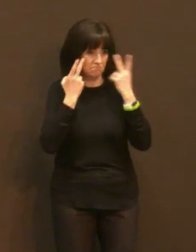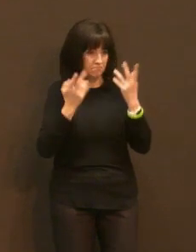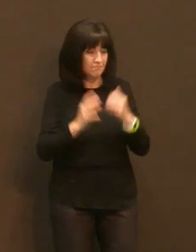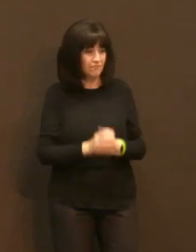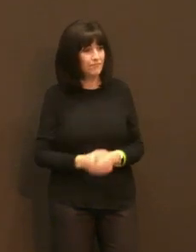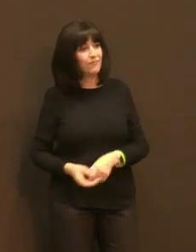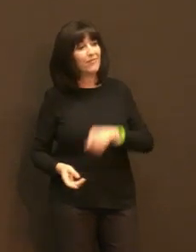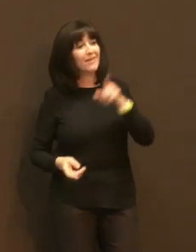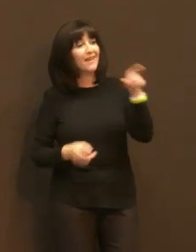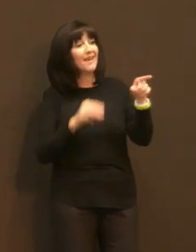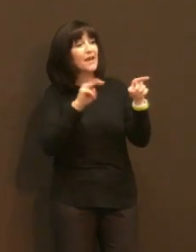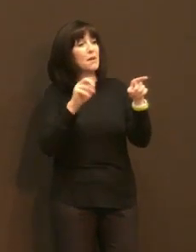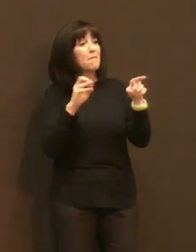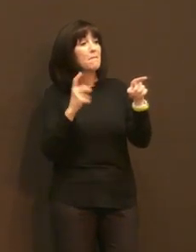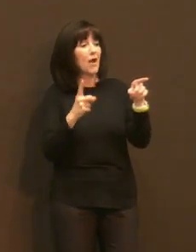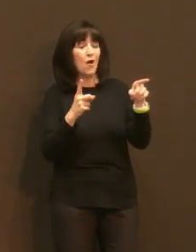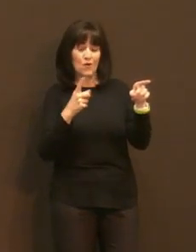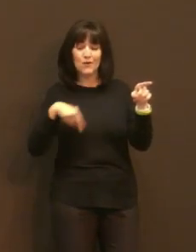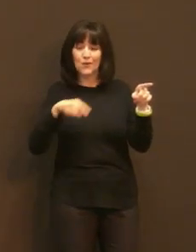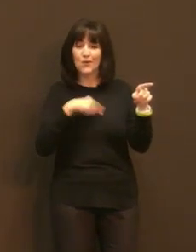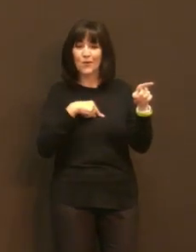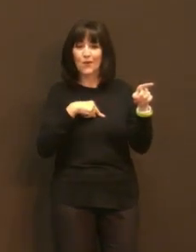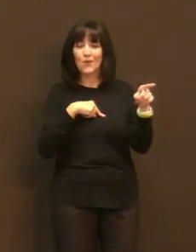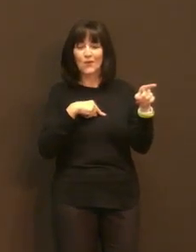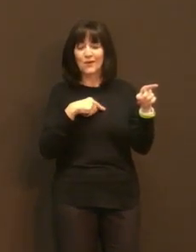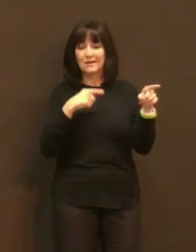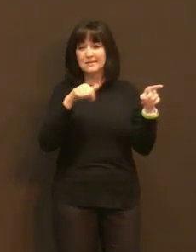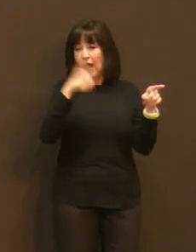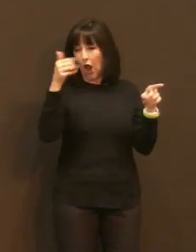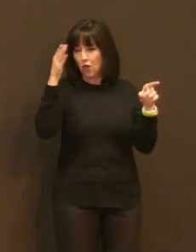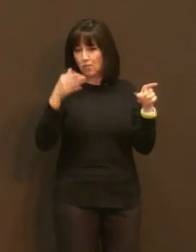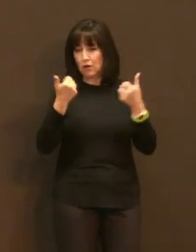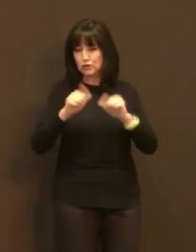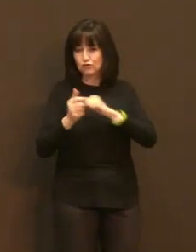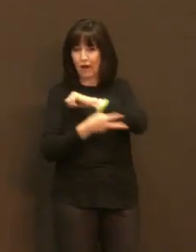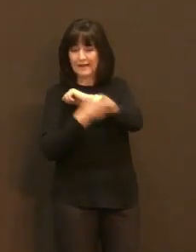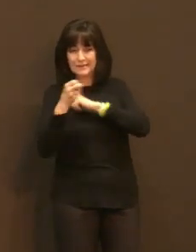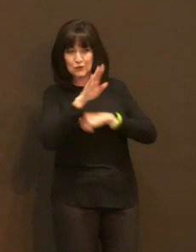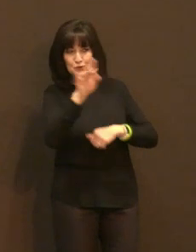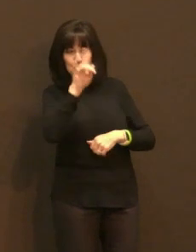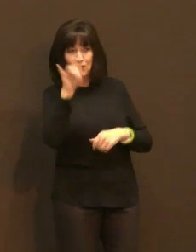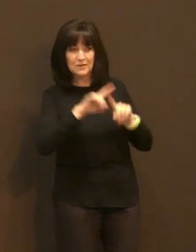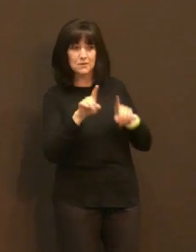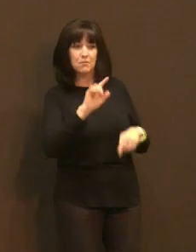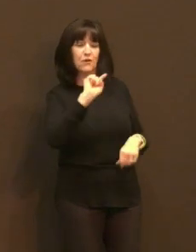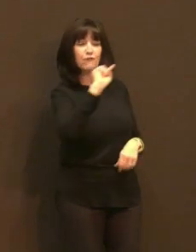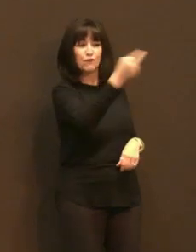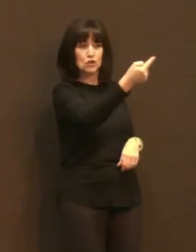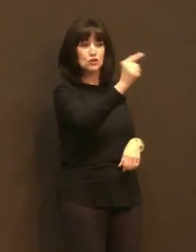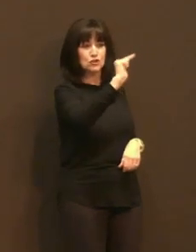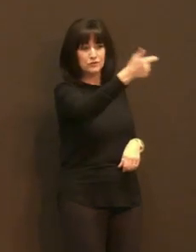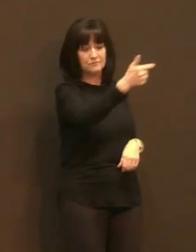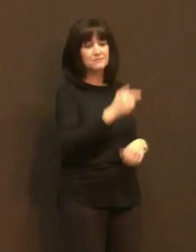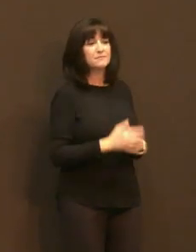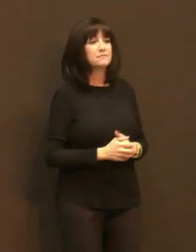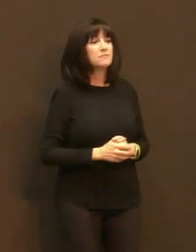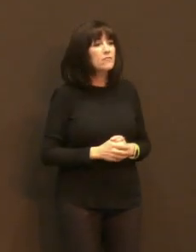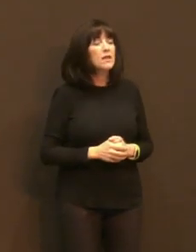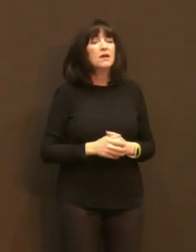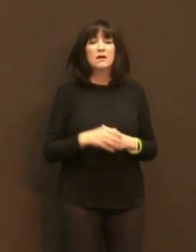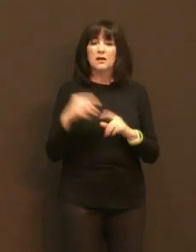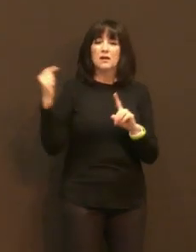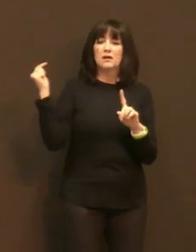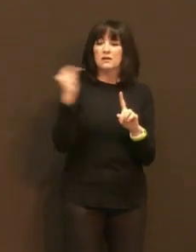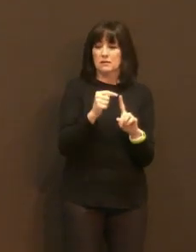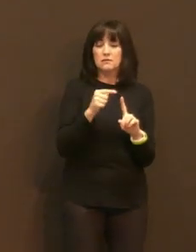reserve the first question for you after somebody else tried to steal it from you. Well, thank you. I appreciate that. In terms of PPE, how much is